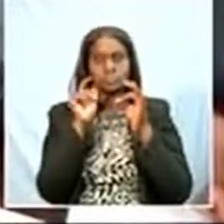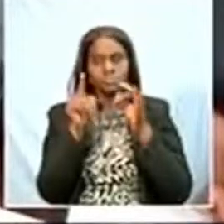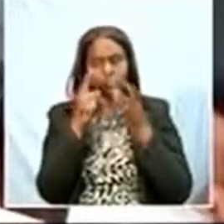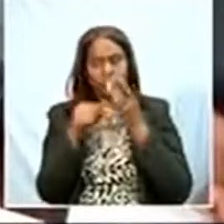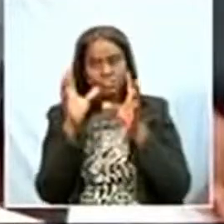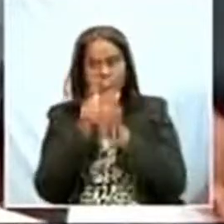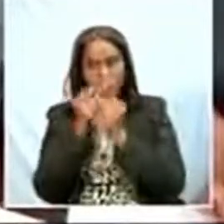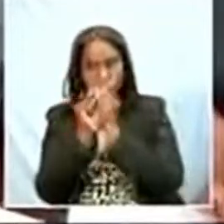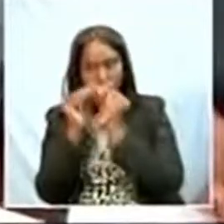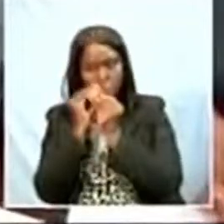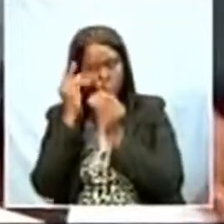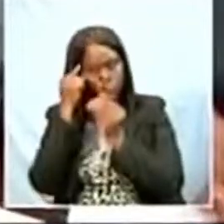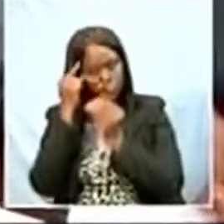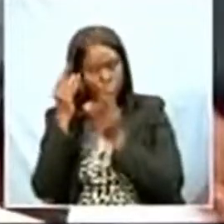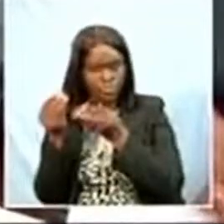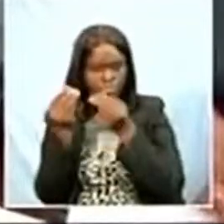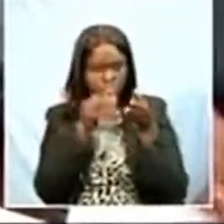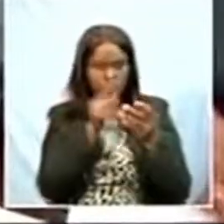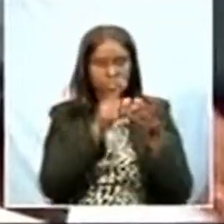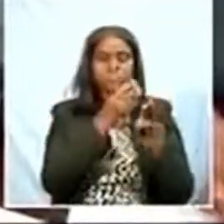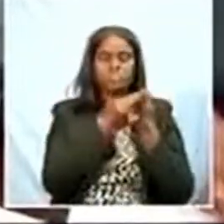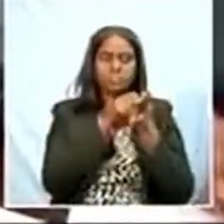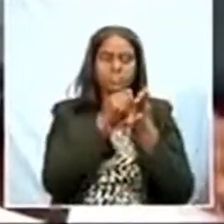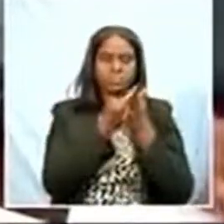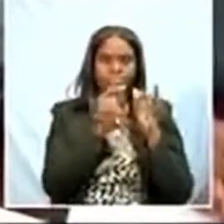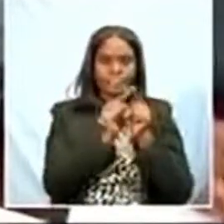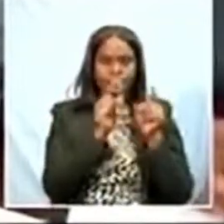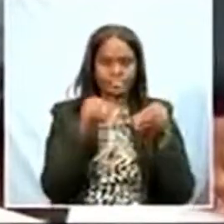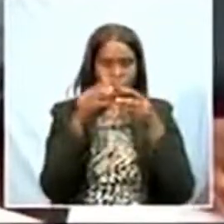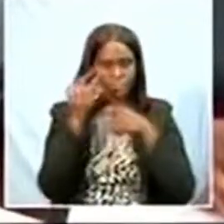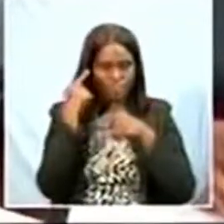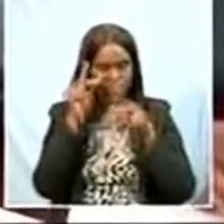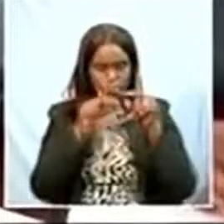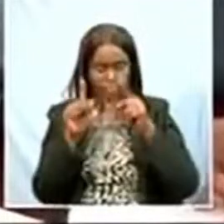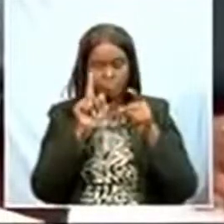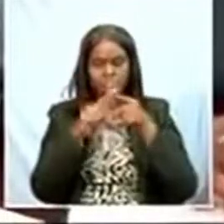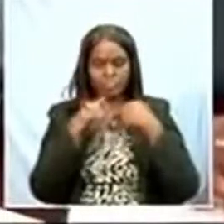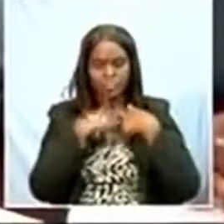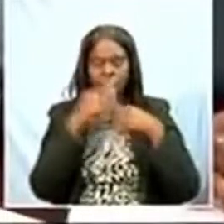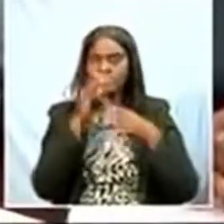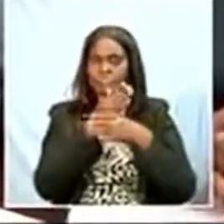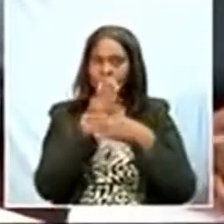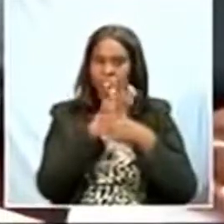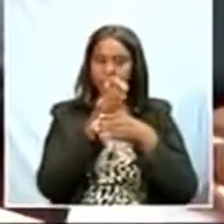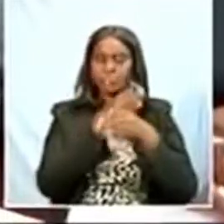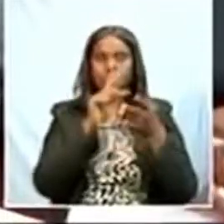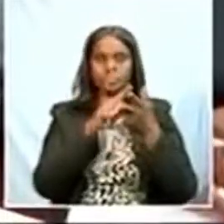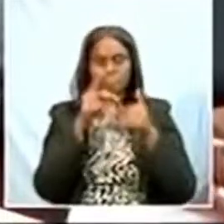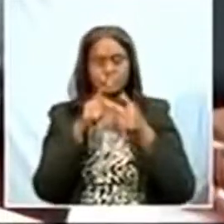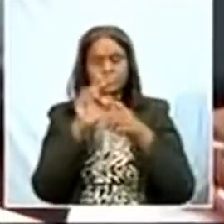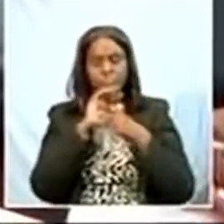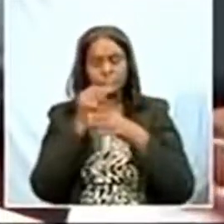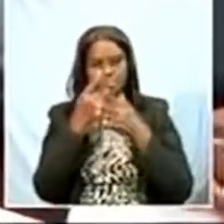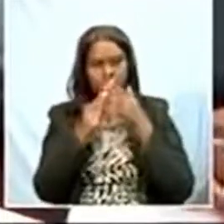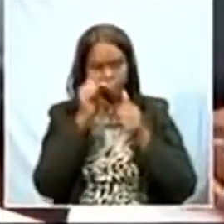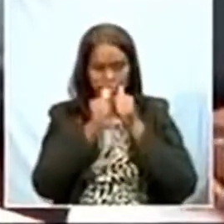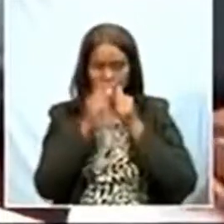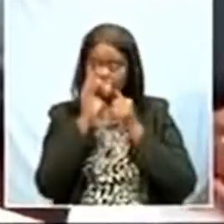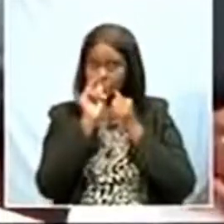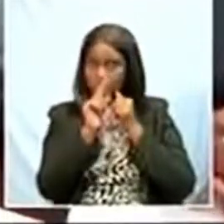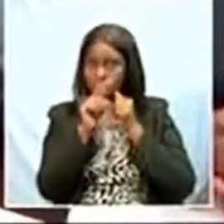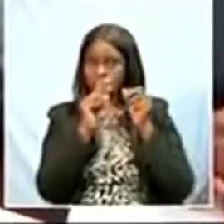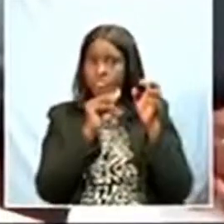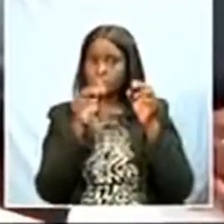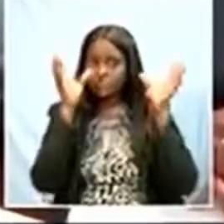missing, the government would provide the money, would give for people to run businesses, do this or that, but because of that